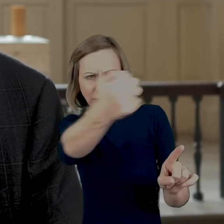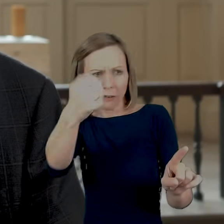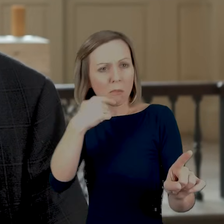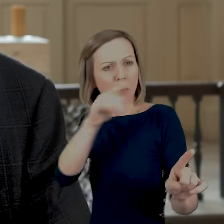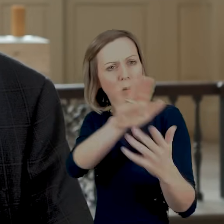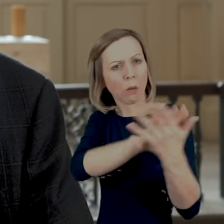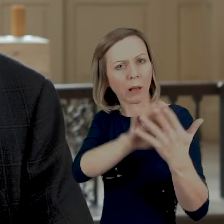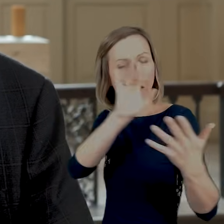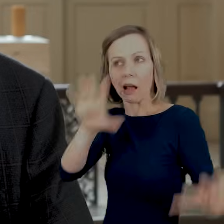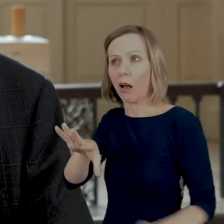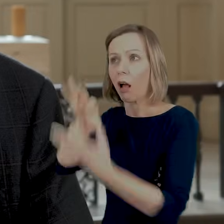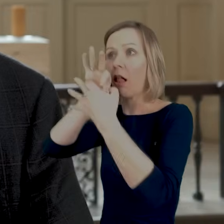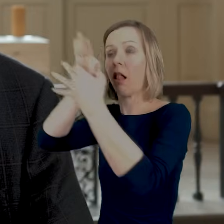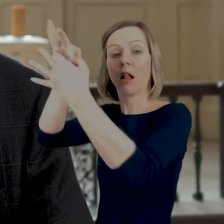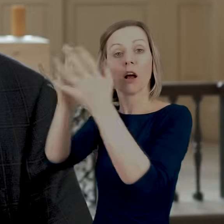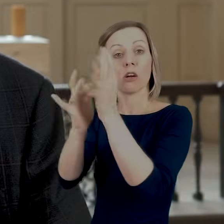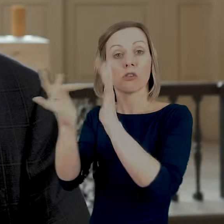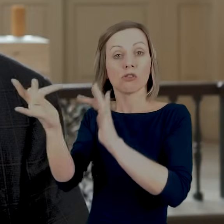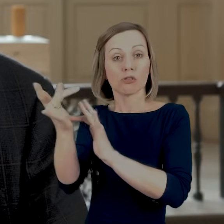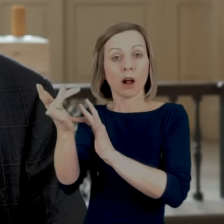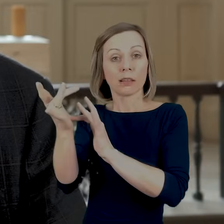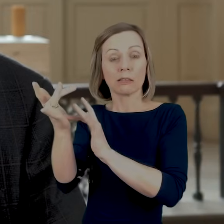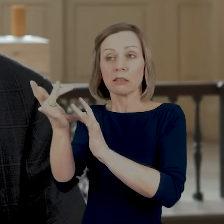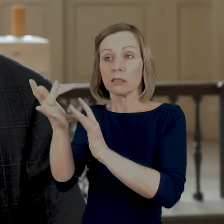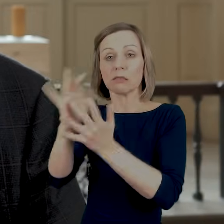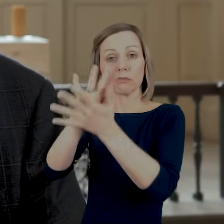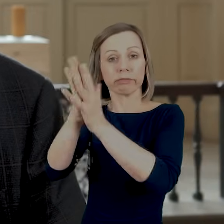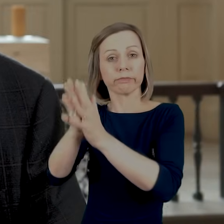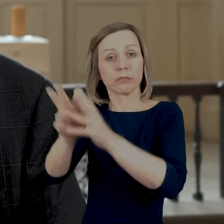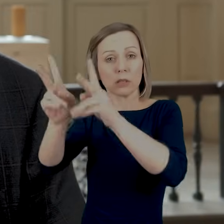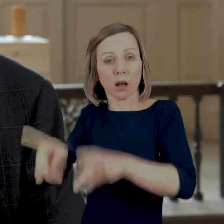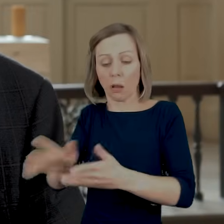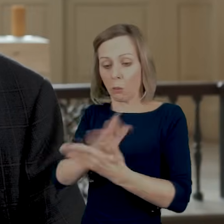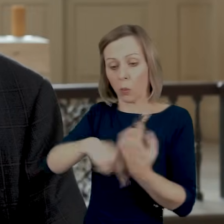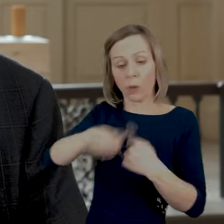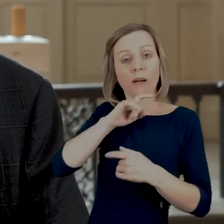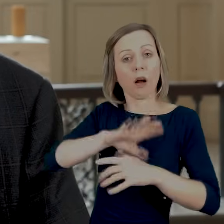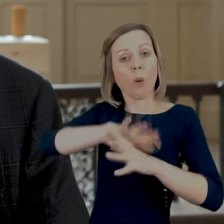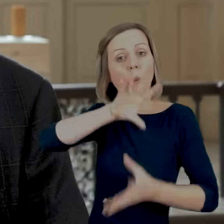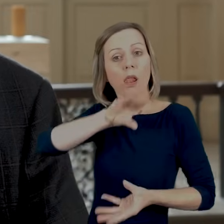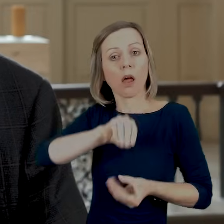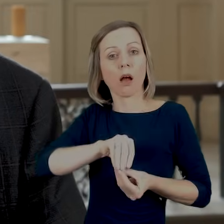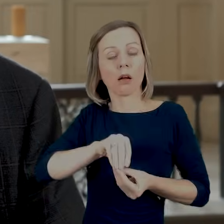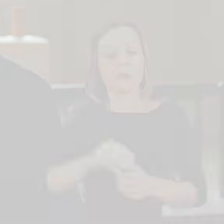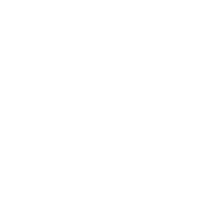our only path to you, in Christ who is broken, that we might be made whole.